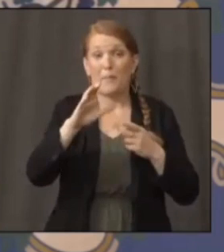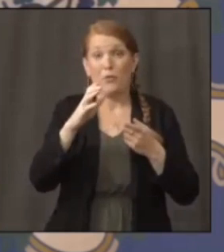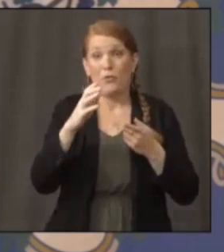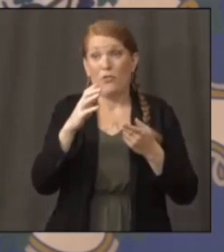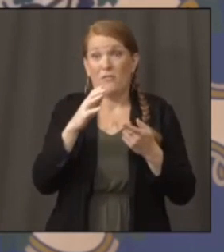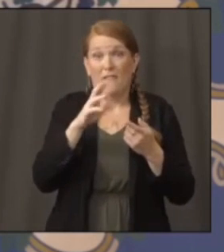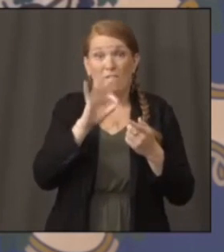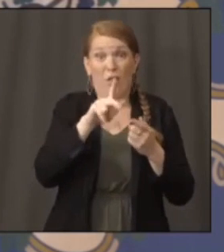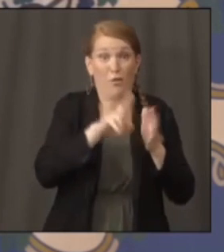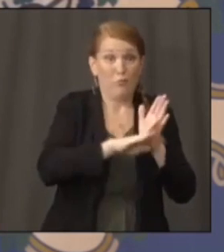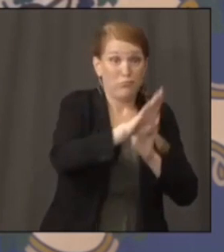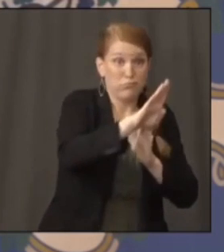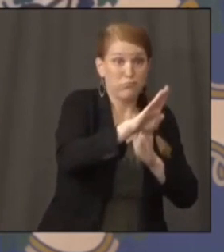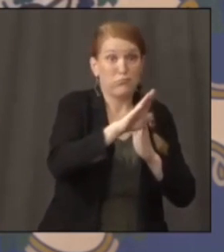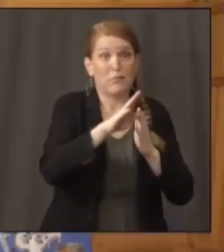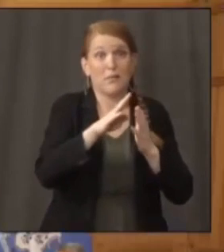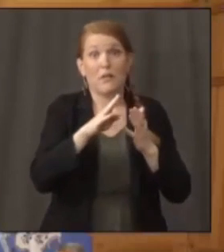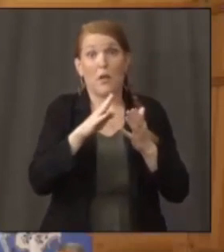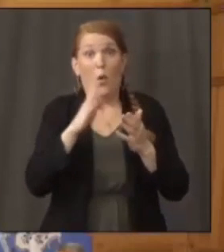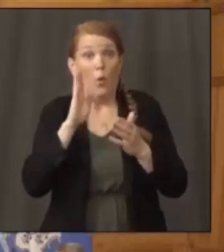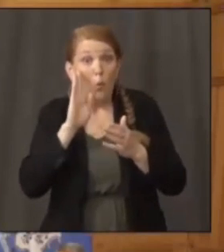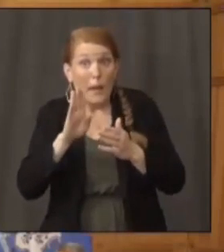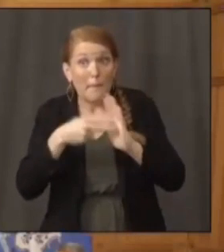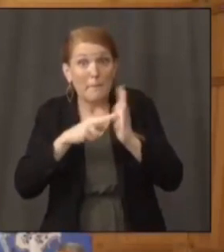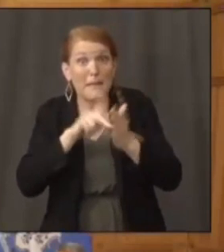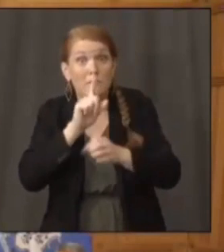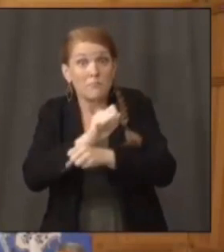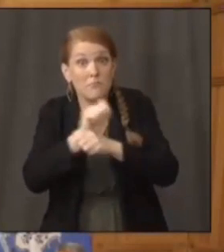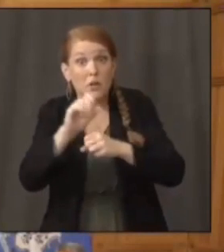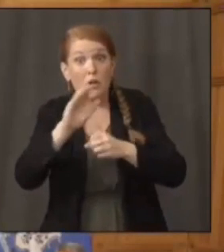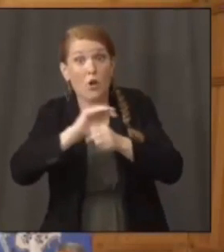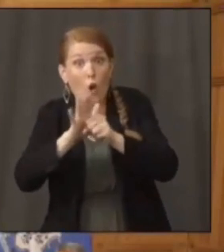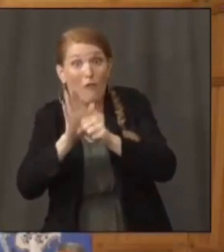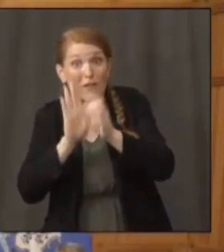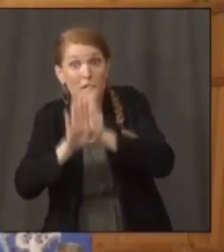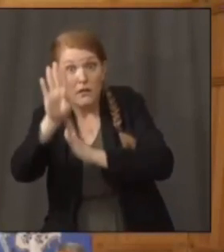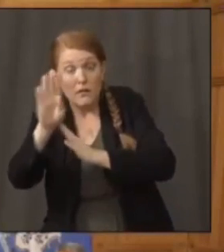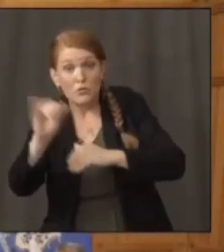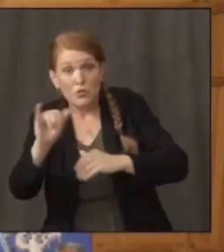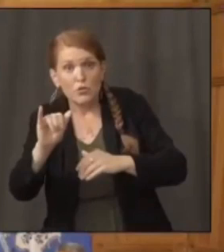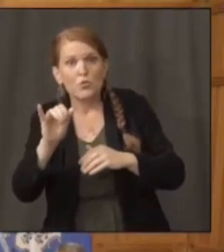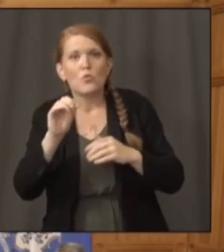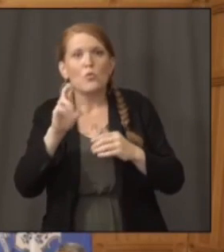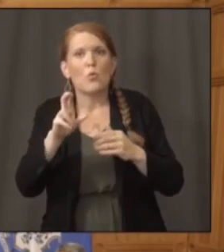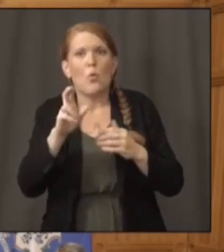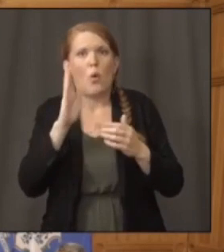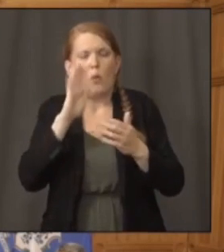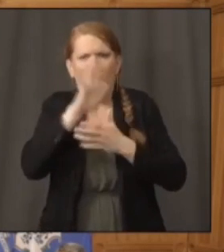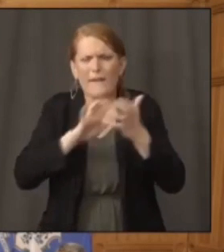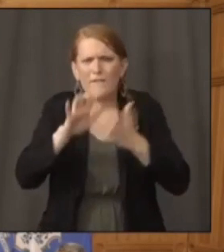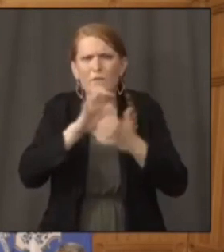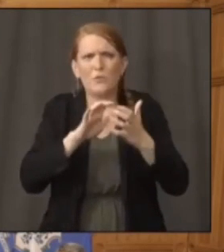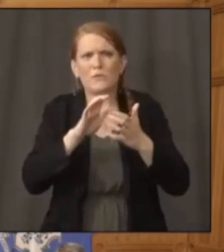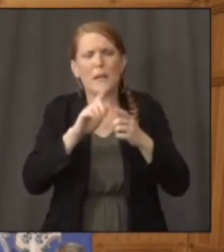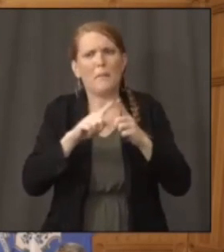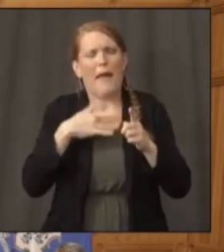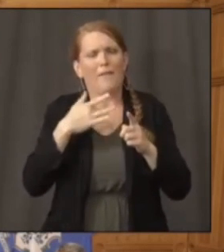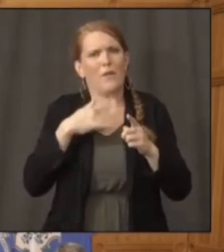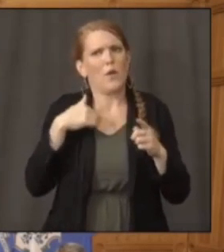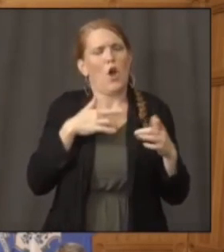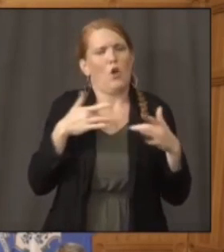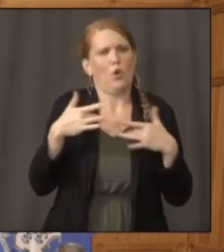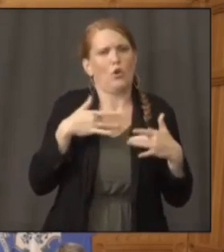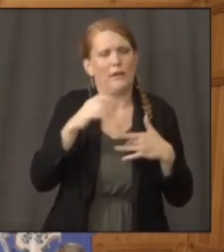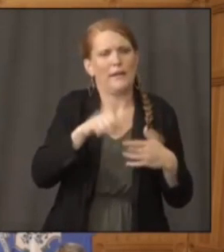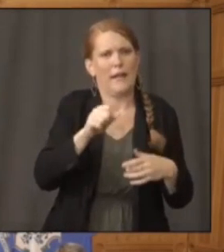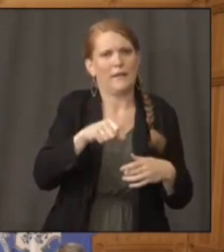able to know the difference. I definitely hear your concerns on flu there, but can you talk a bit about whether you think there'll be a coronavirus